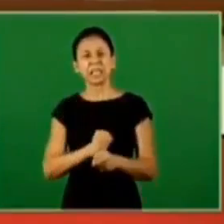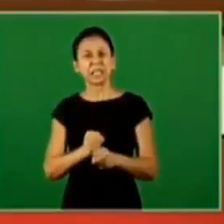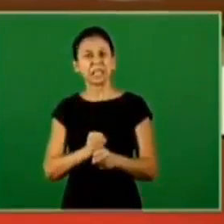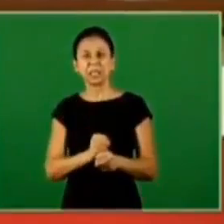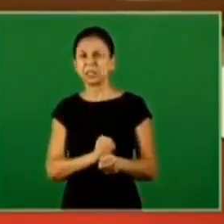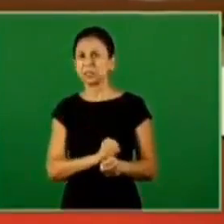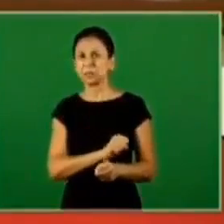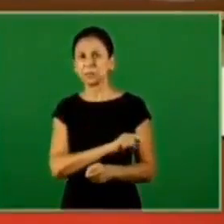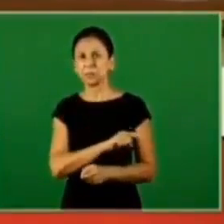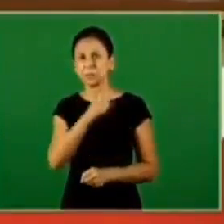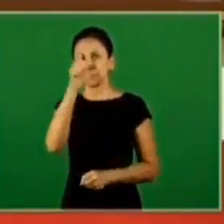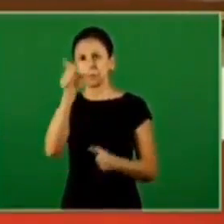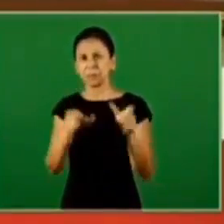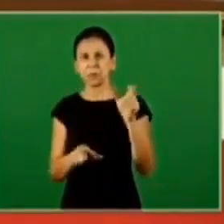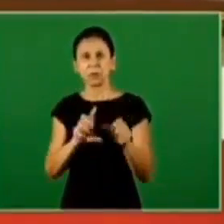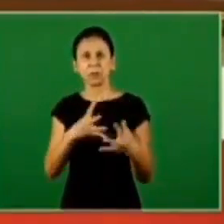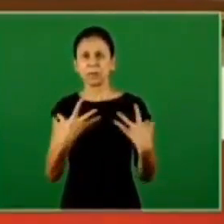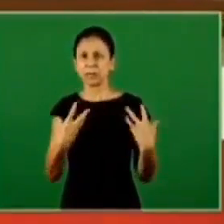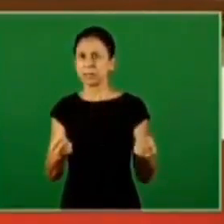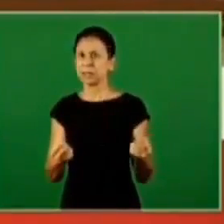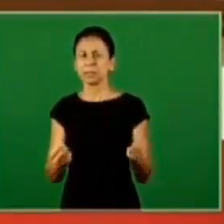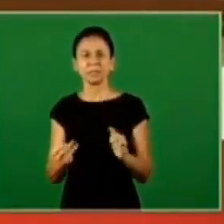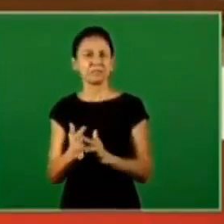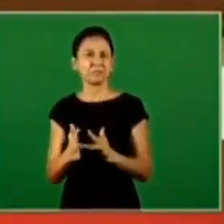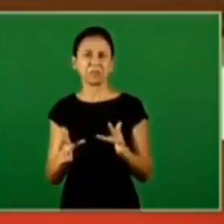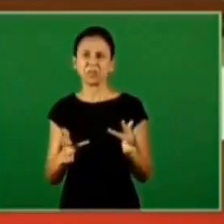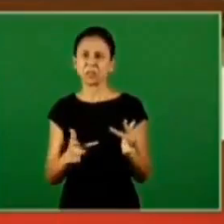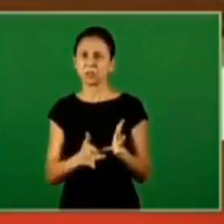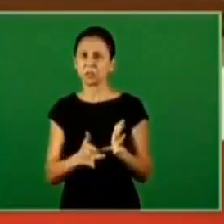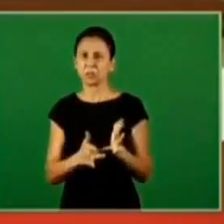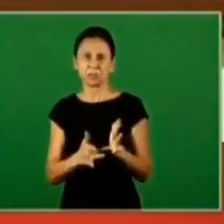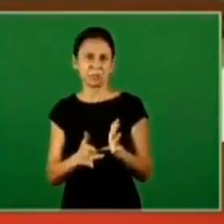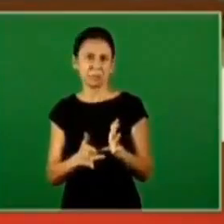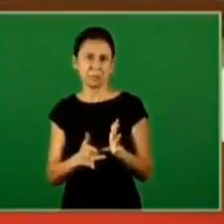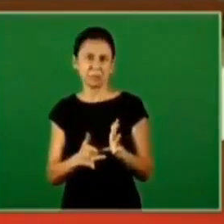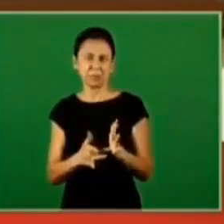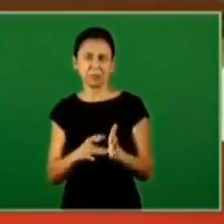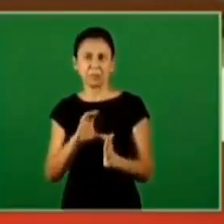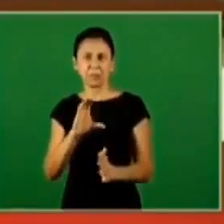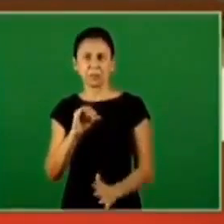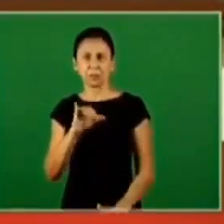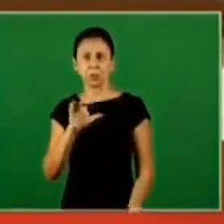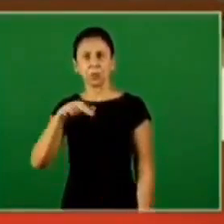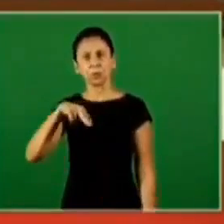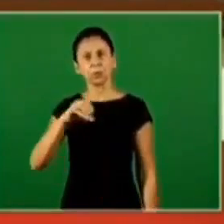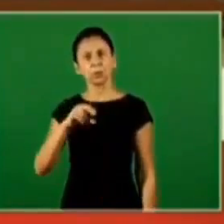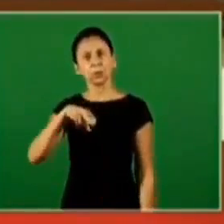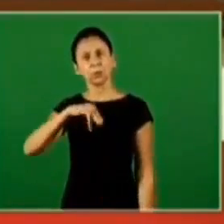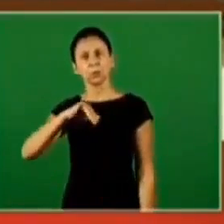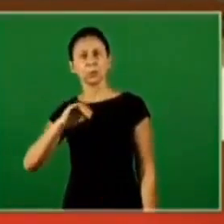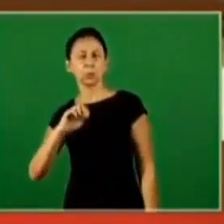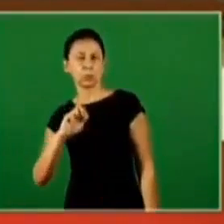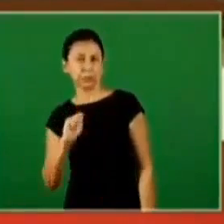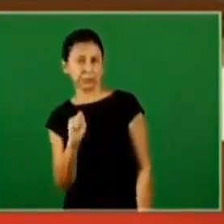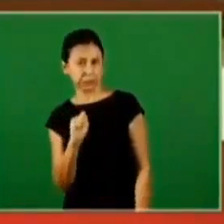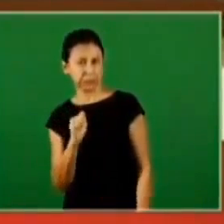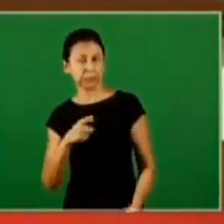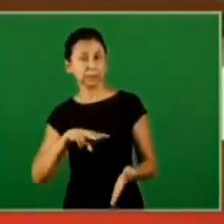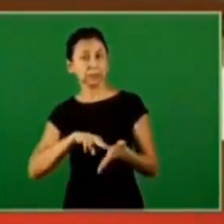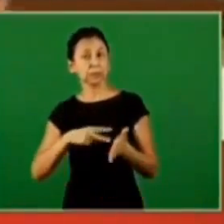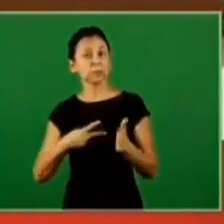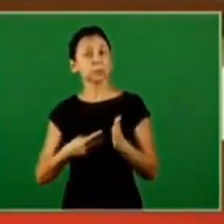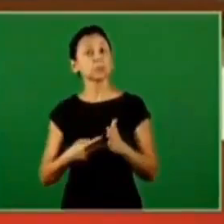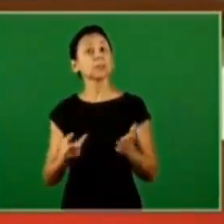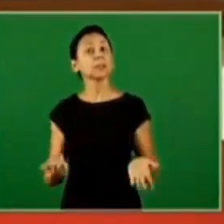What kind of gospel is this? Someone going to give food to the people. So koinonia for them, the word koinonia for